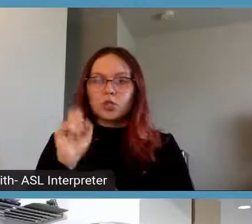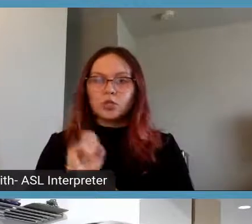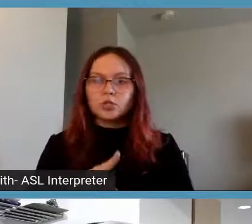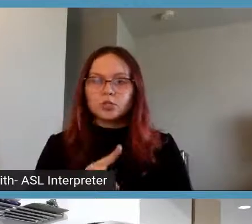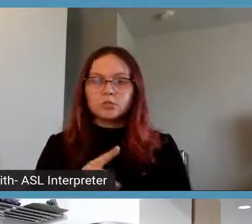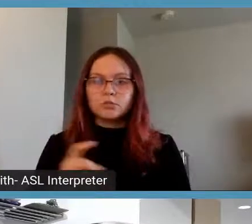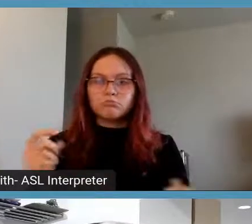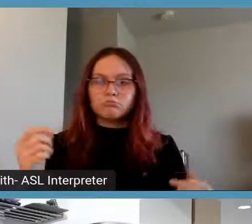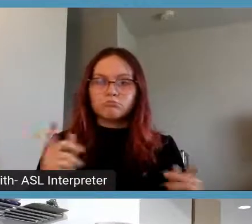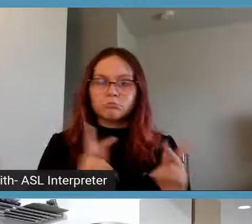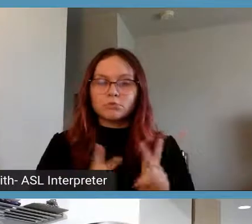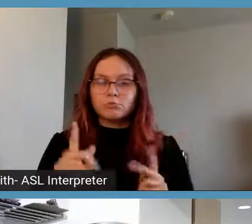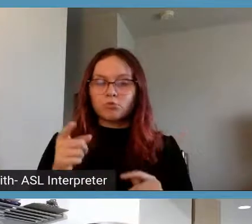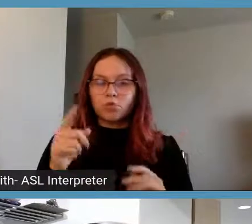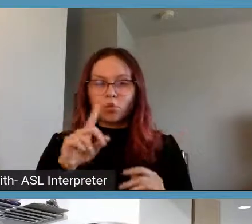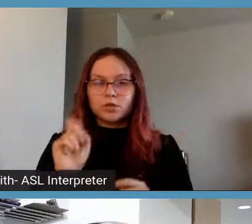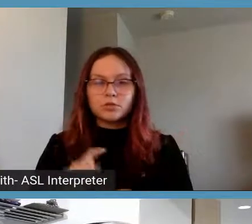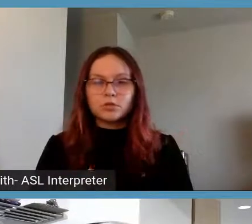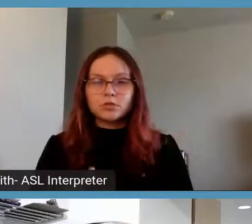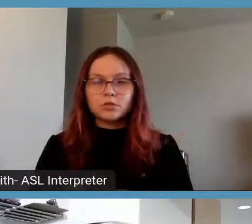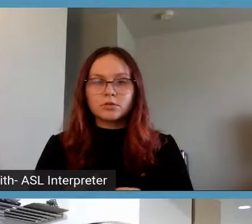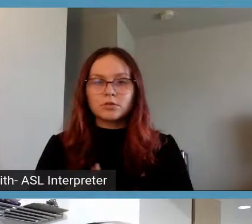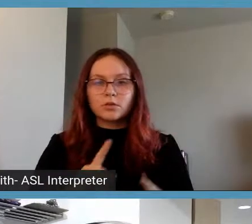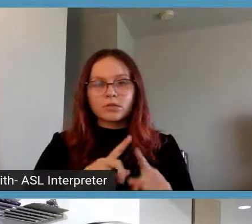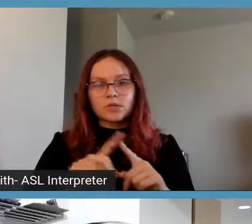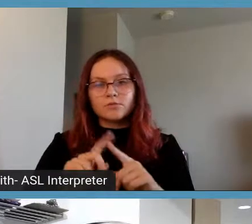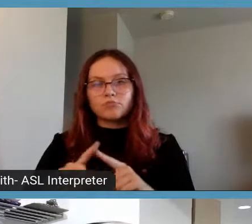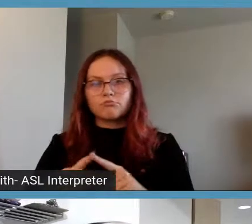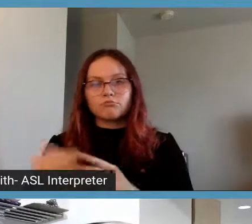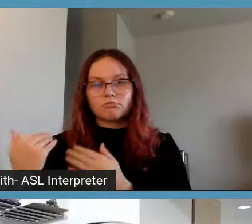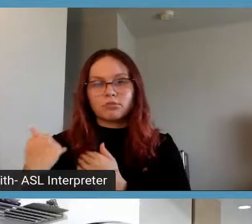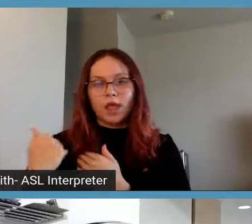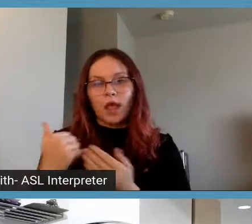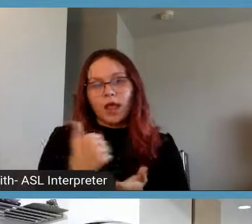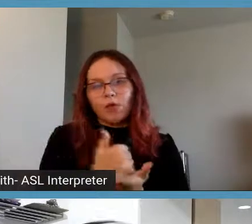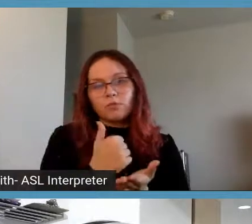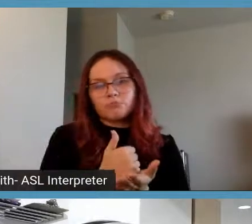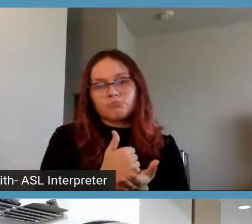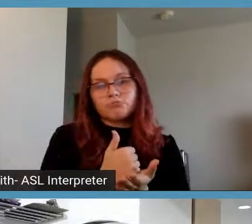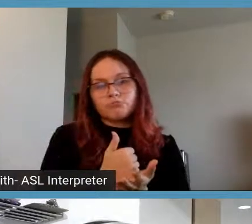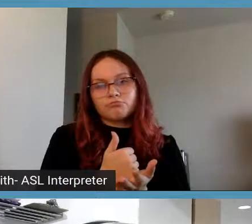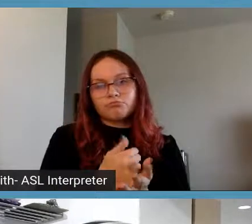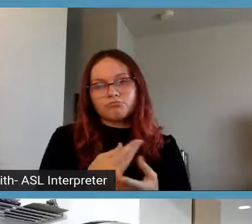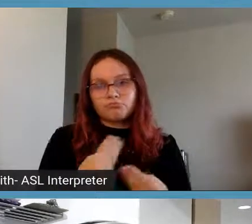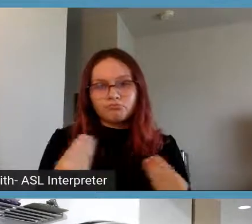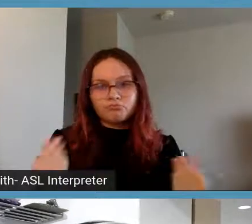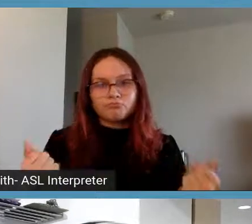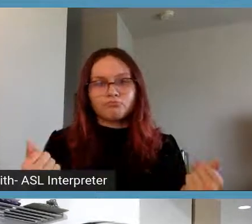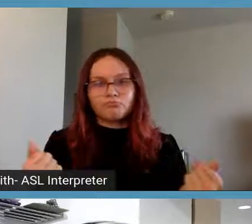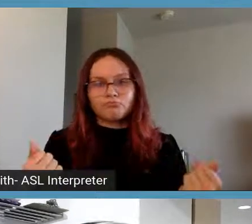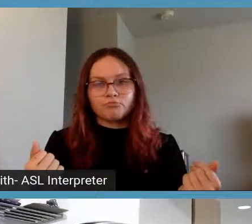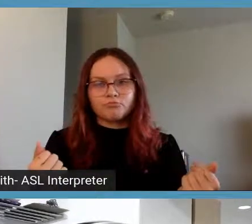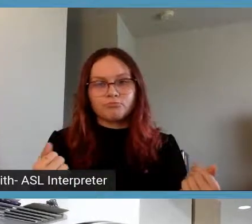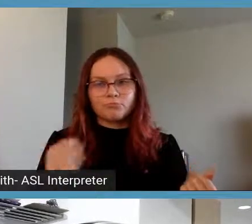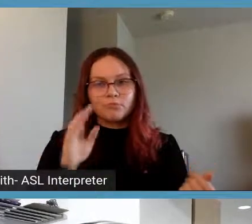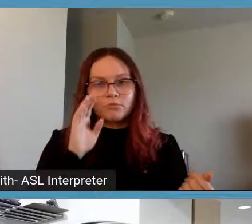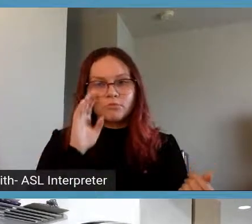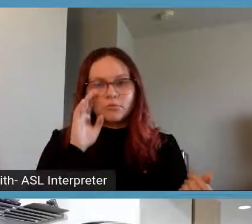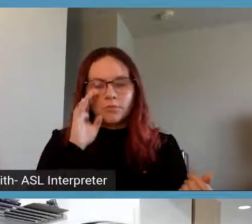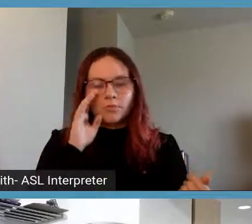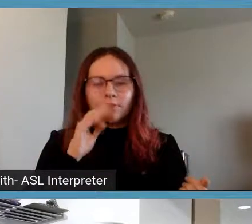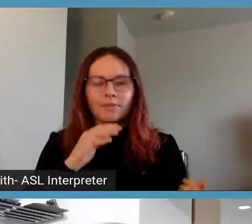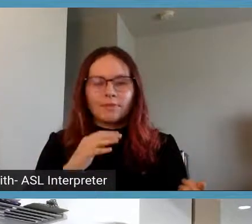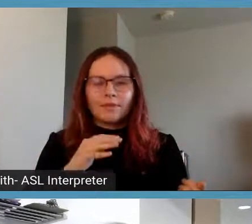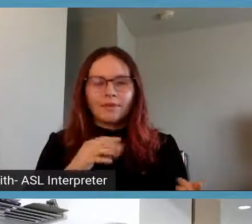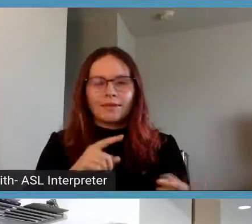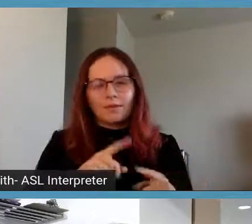really dividing up all those things, I think it really, really helps. And making advocating, like depending on what level